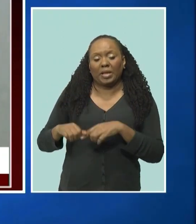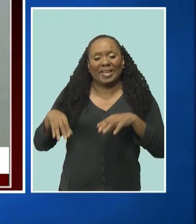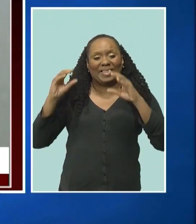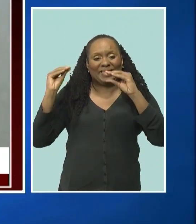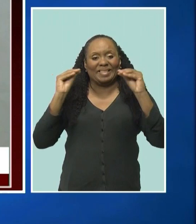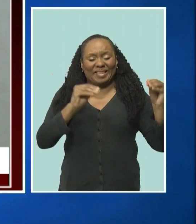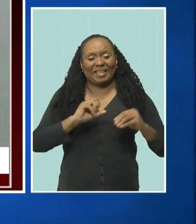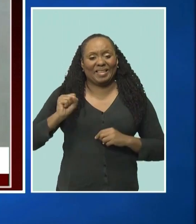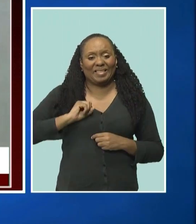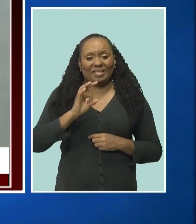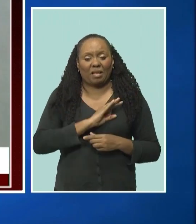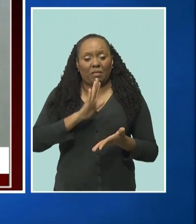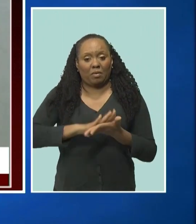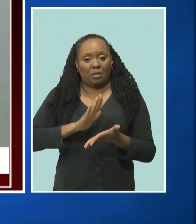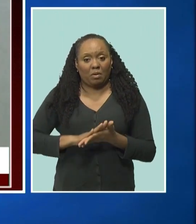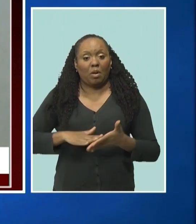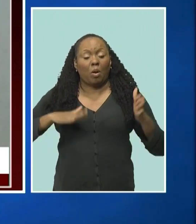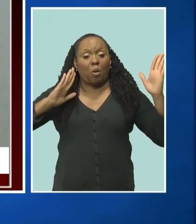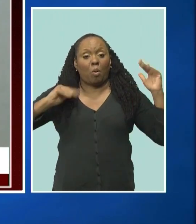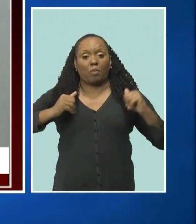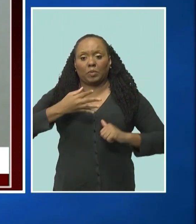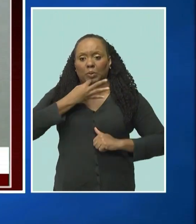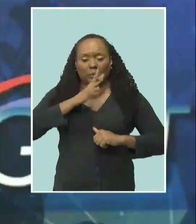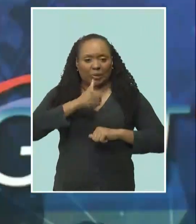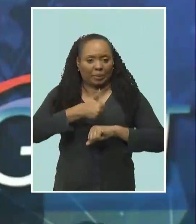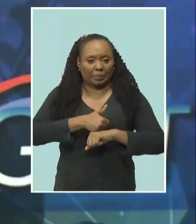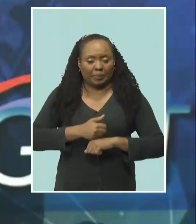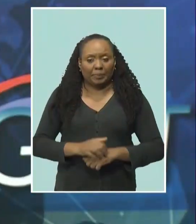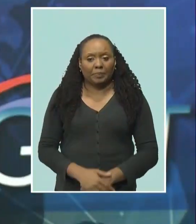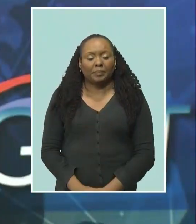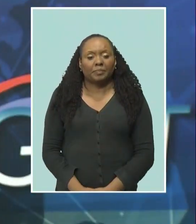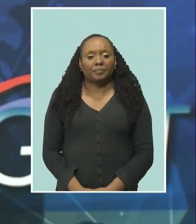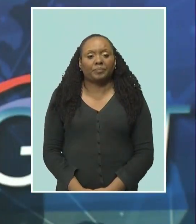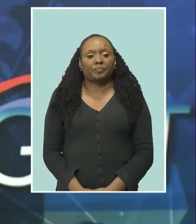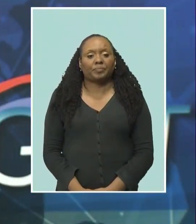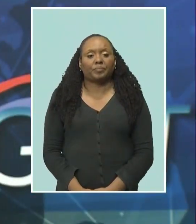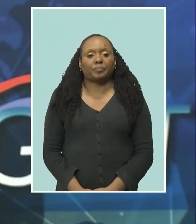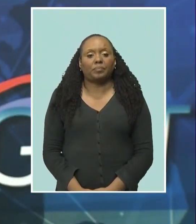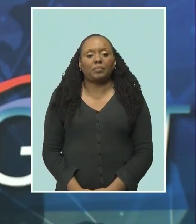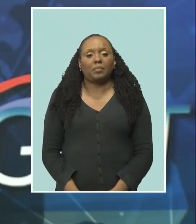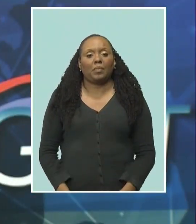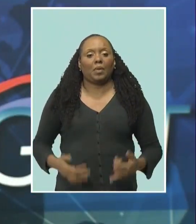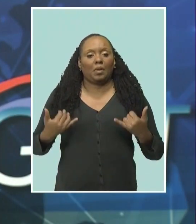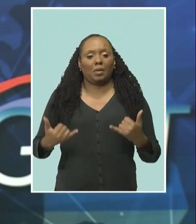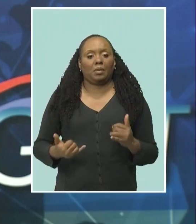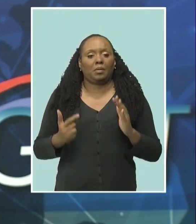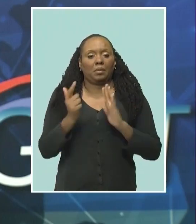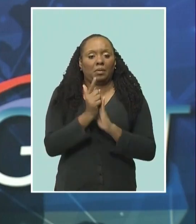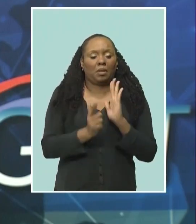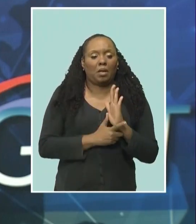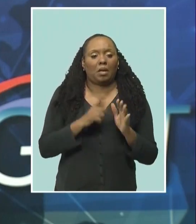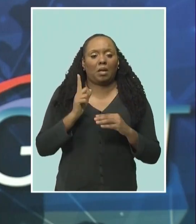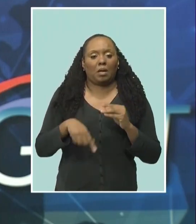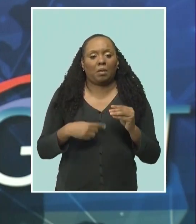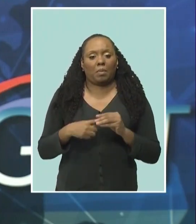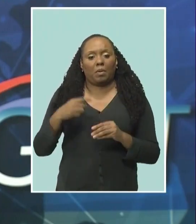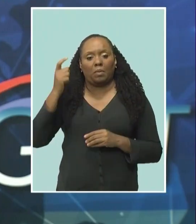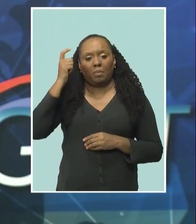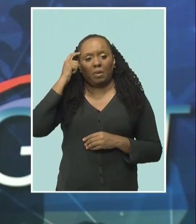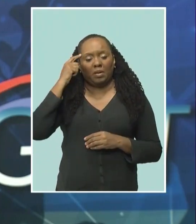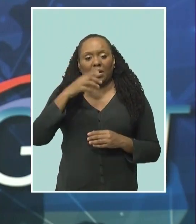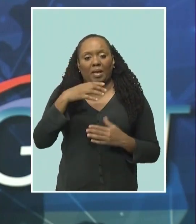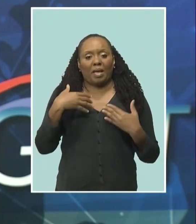schools, and hopefully that will be on board soon. Dr. Sue also notes the existing laws surrounding mental health